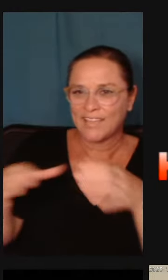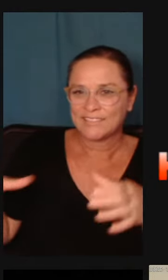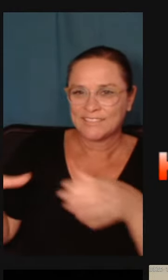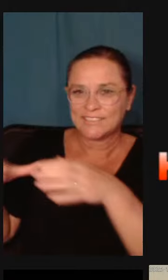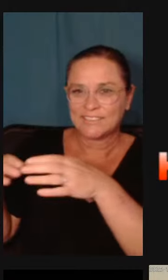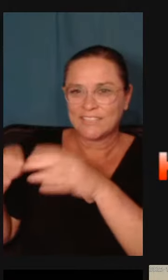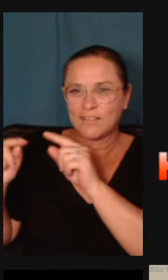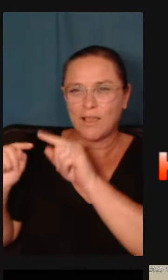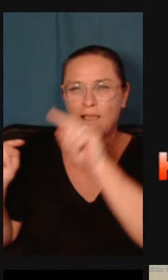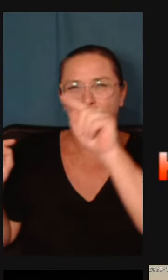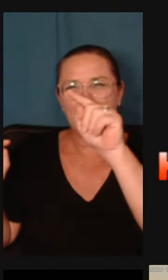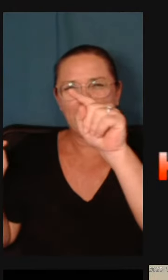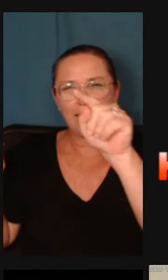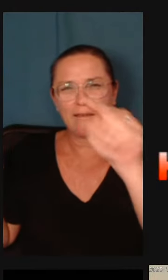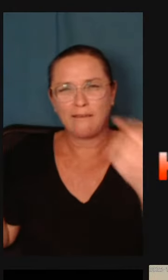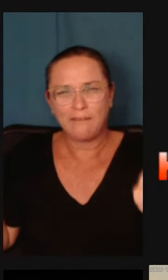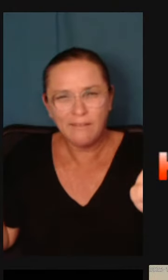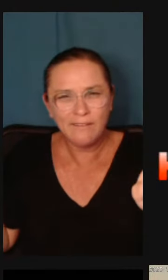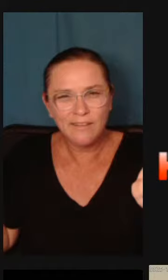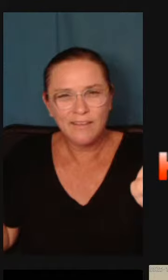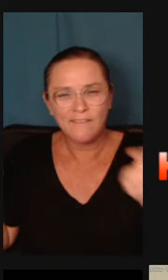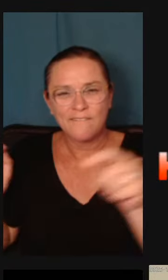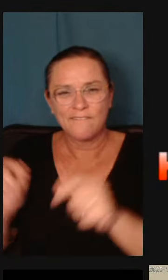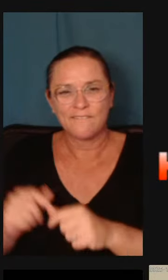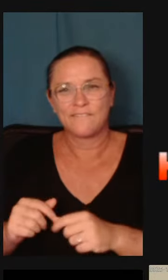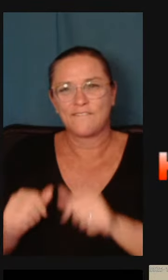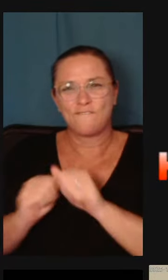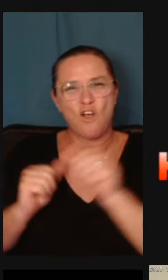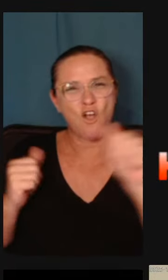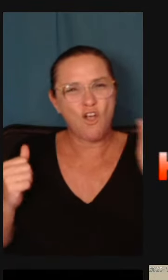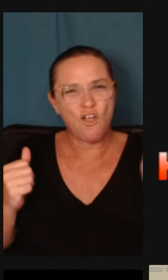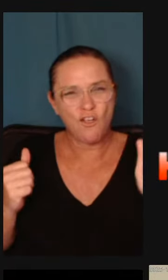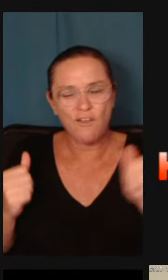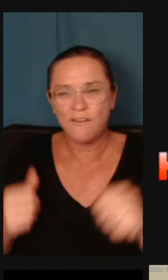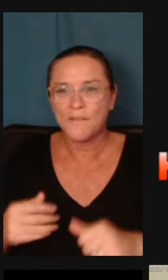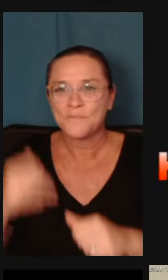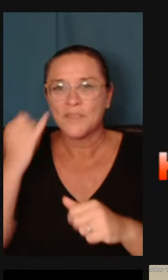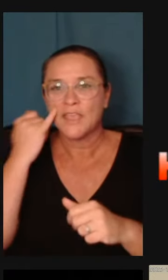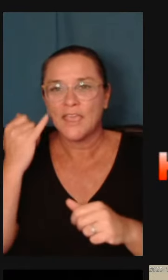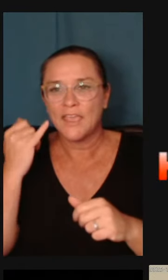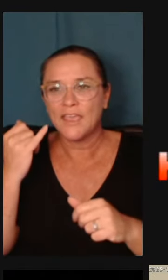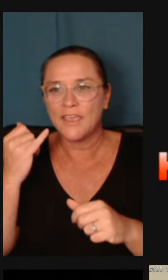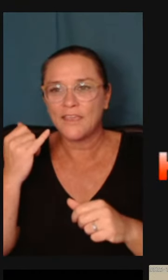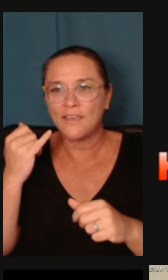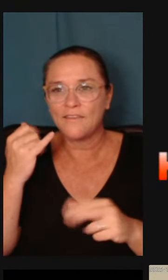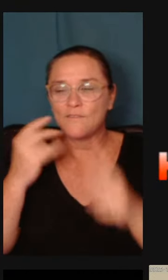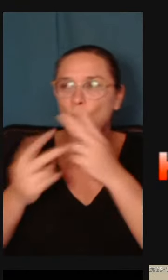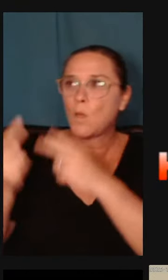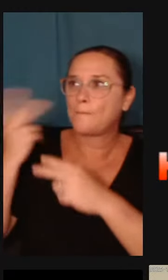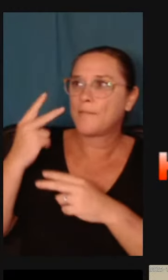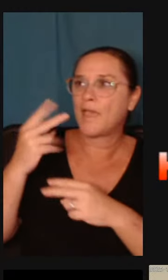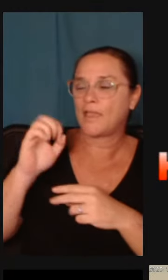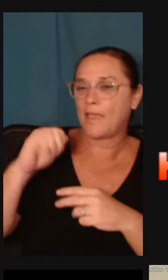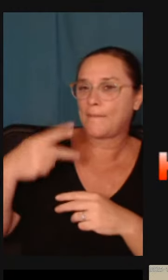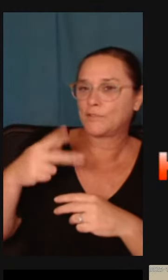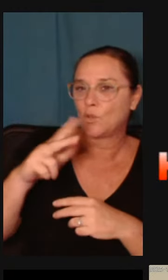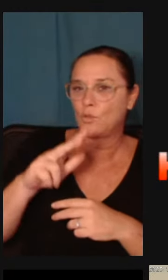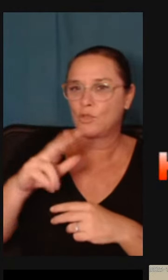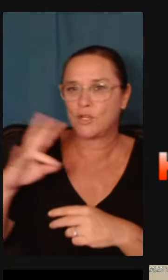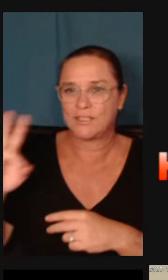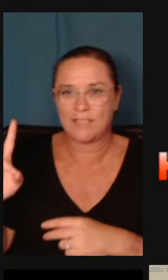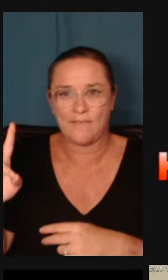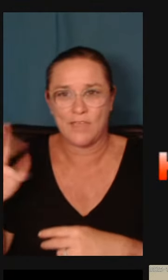It's a long ways away. It's way over there, isn't it? And if you look back at episode 37, did we